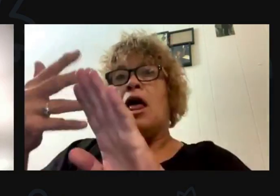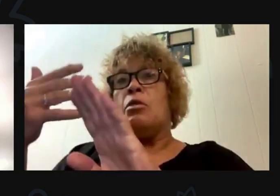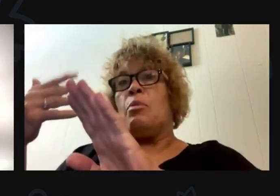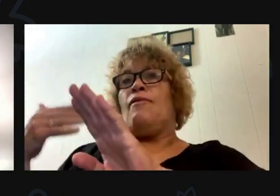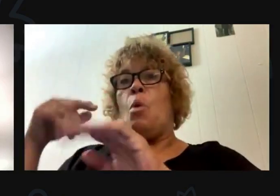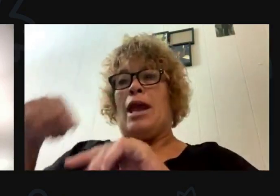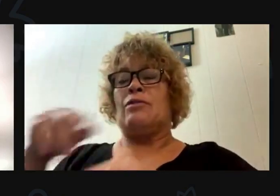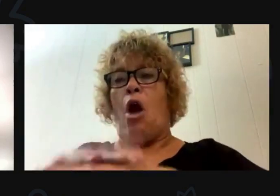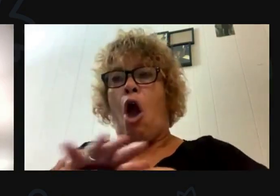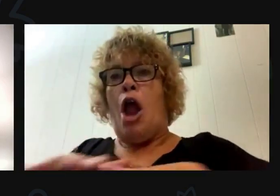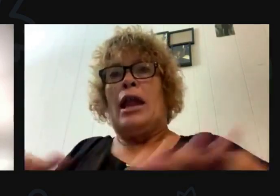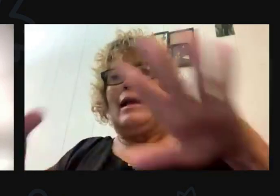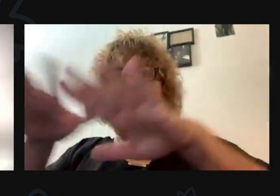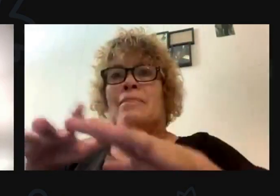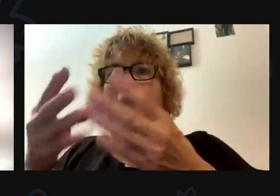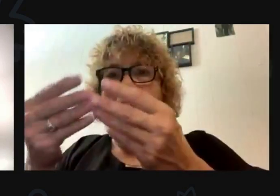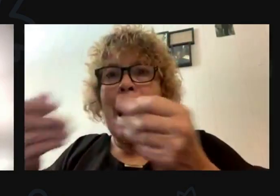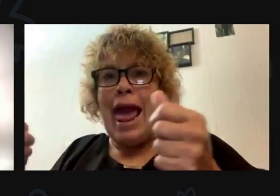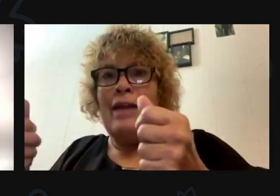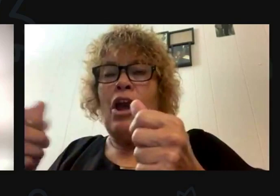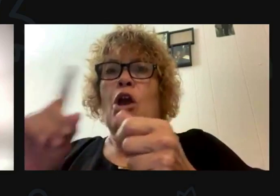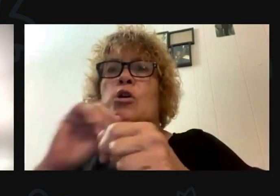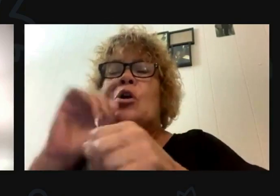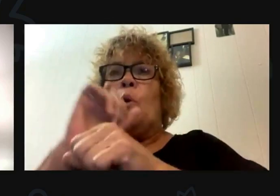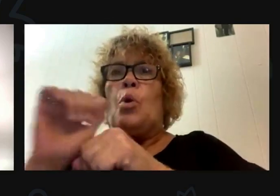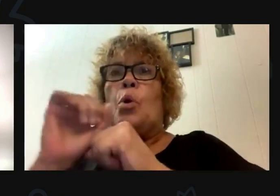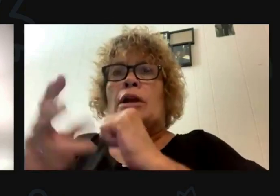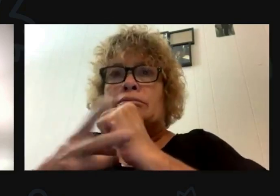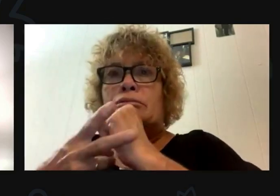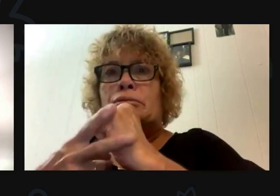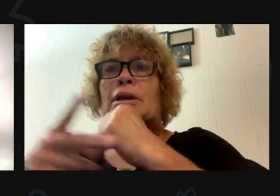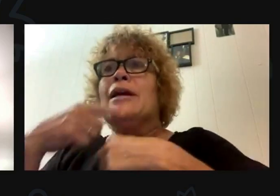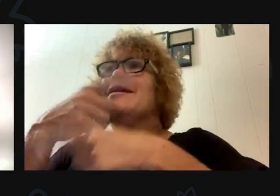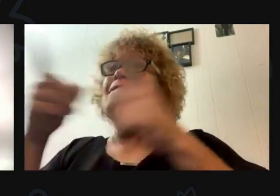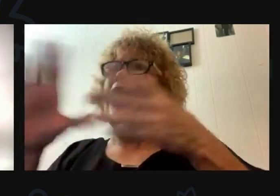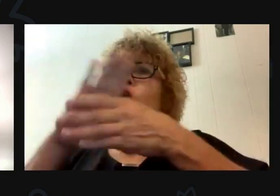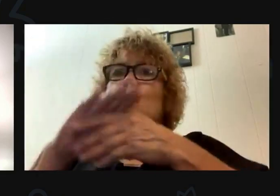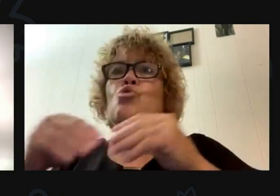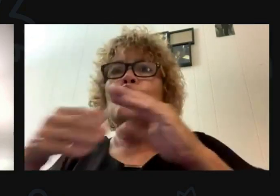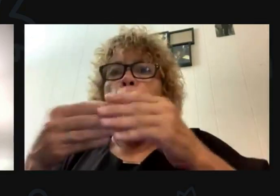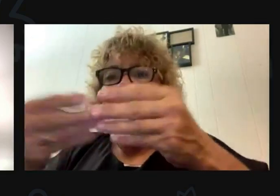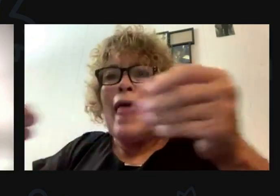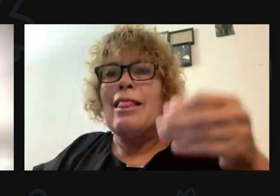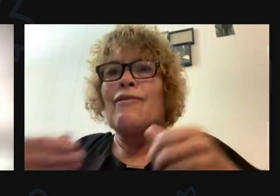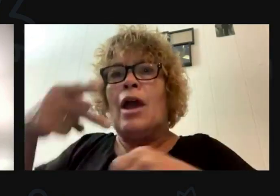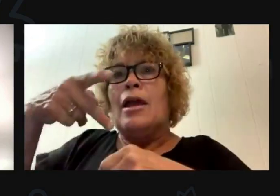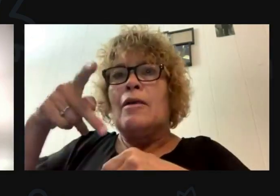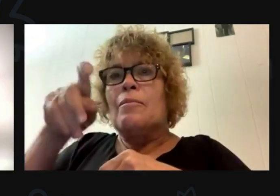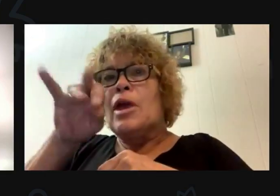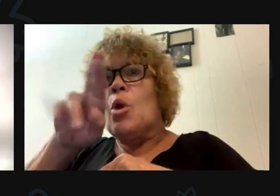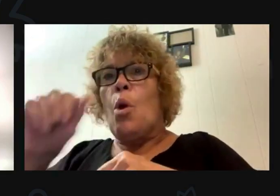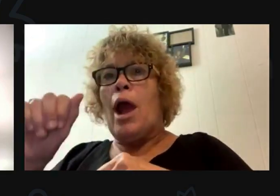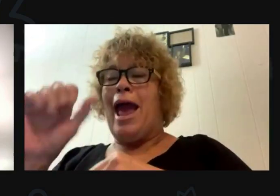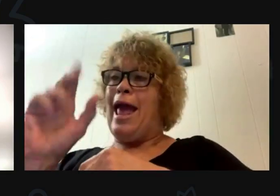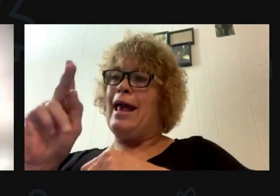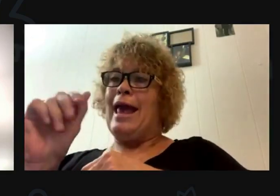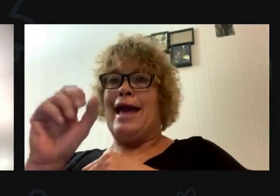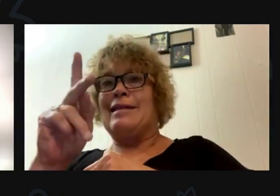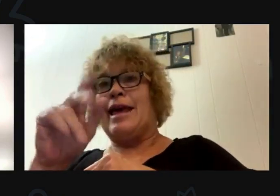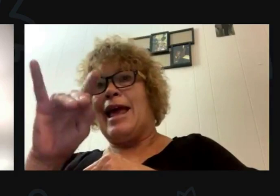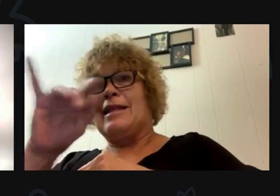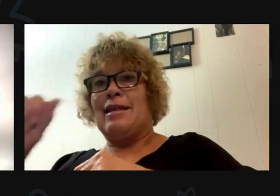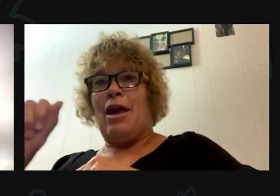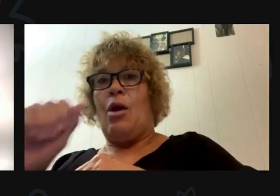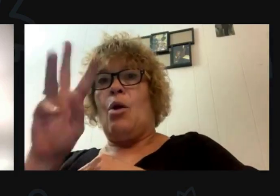this land. We currently work to preserve and tell the story of the lands of the Peoria, Kaskaskia,